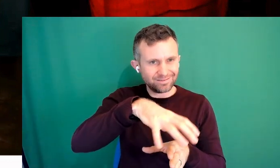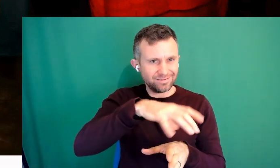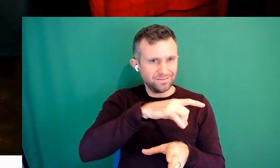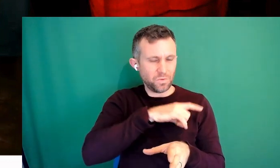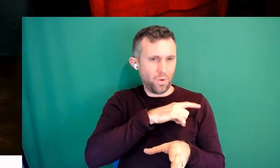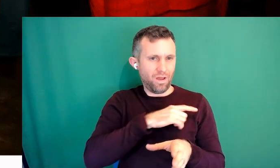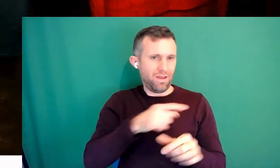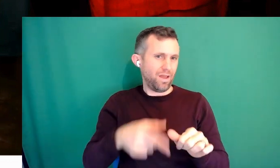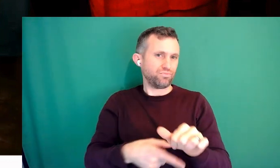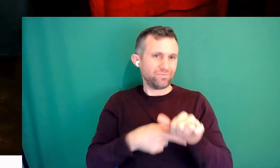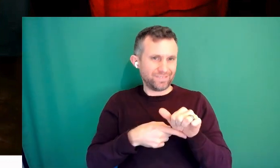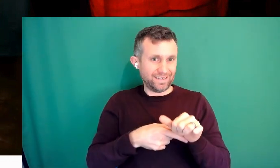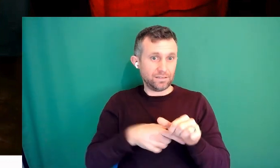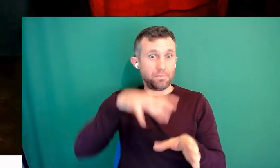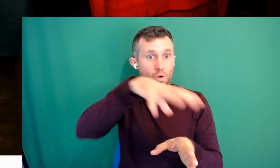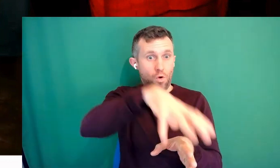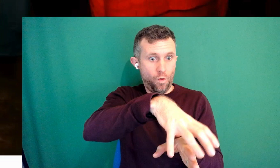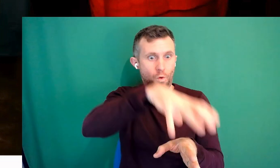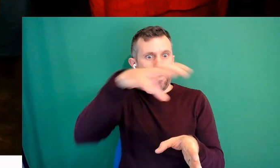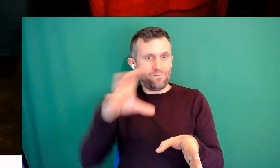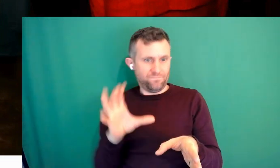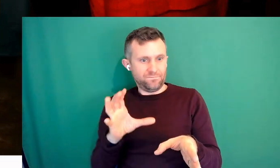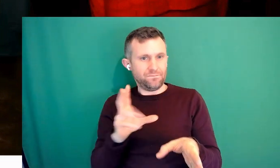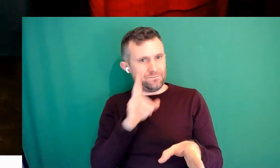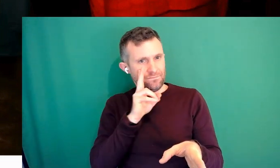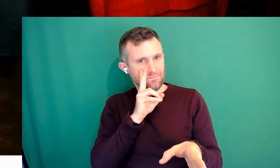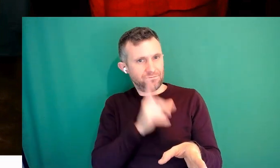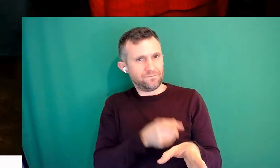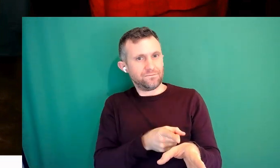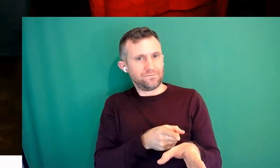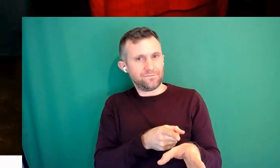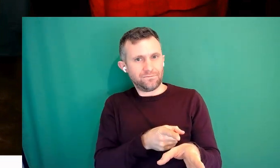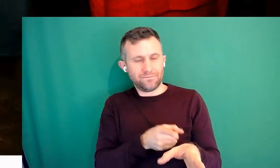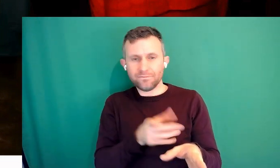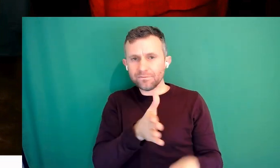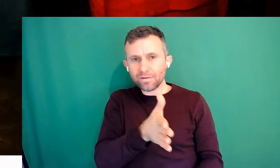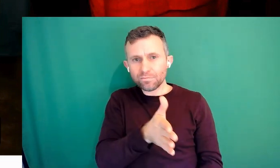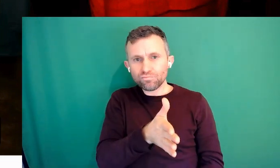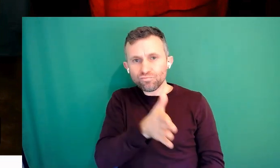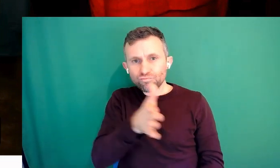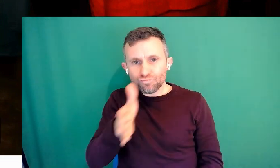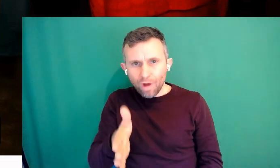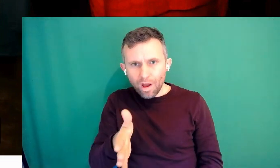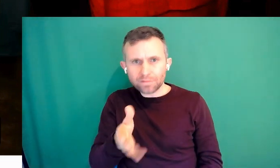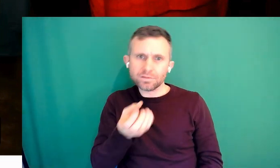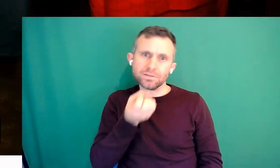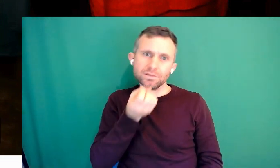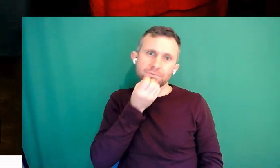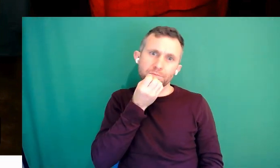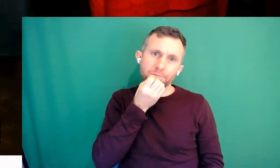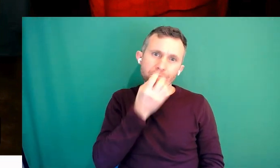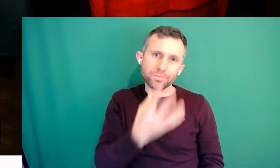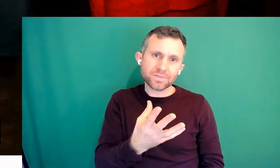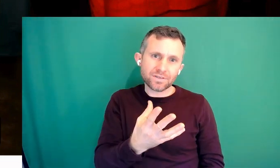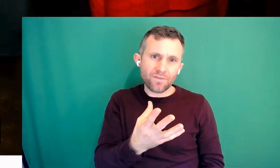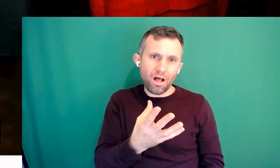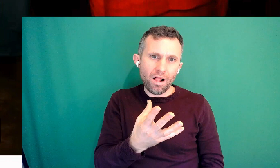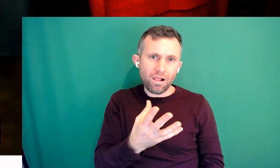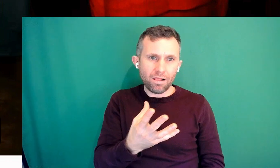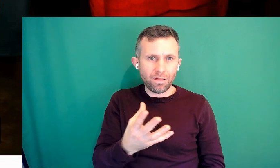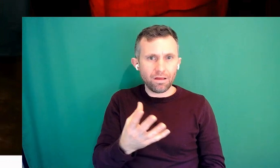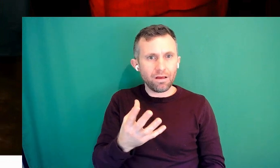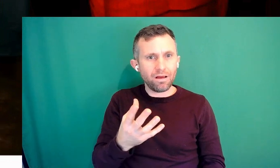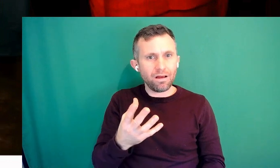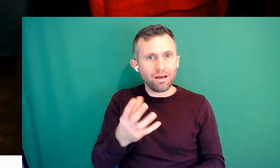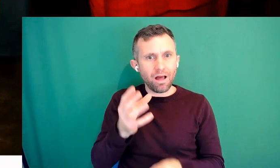between 1290 and 1270 BCE, making the sarcophagus over 3,000 years